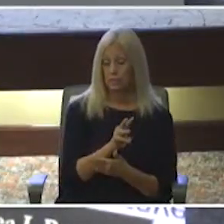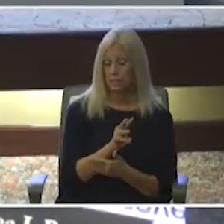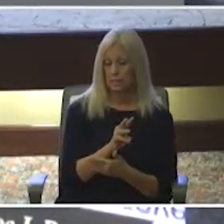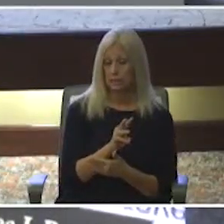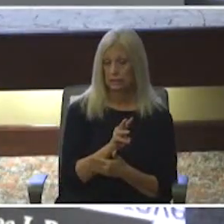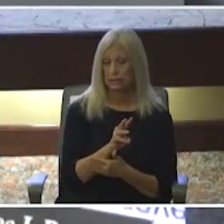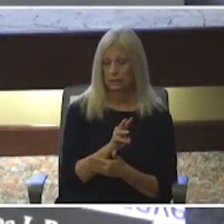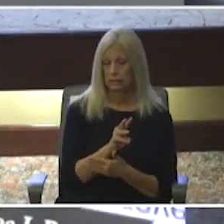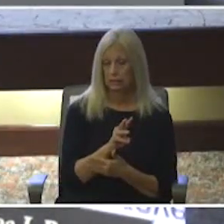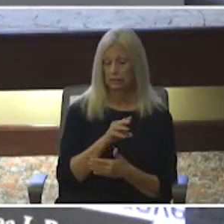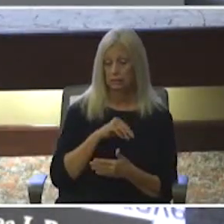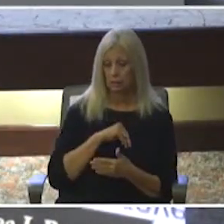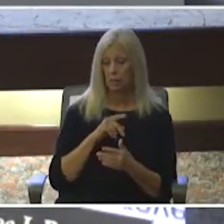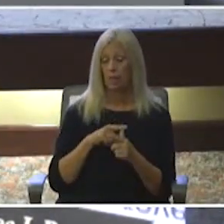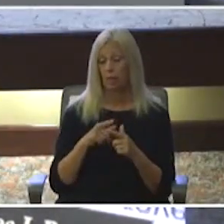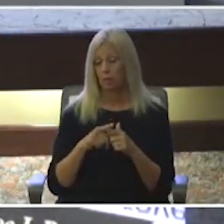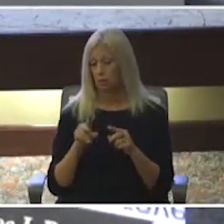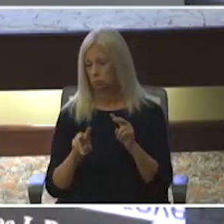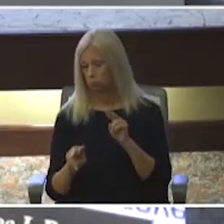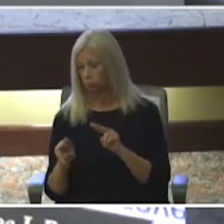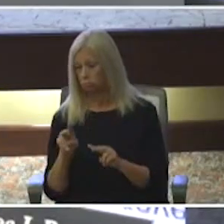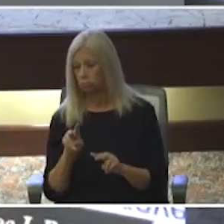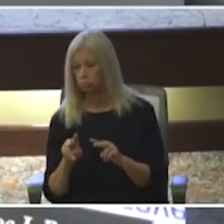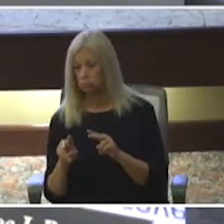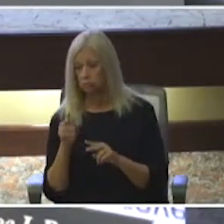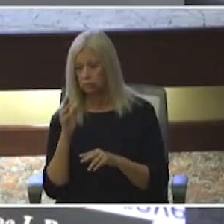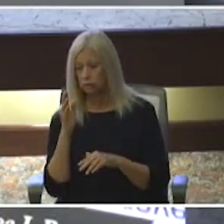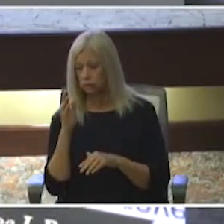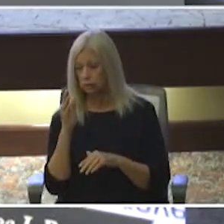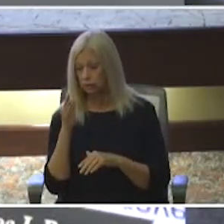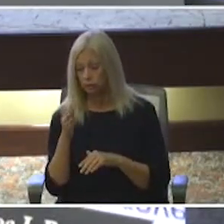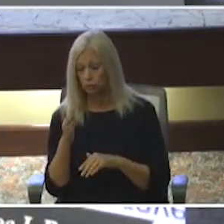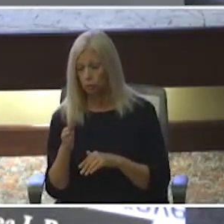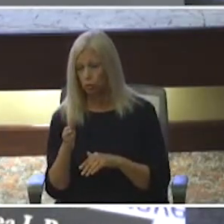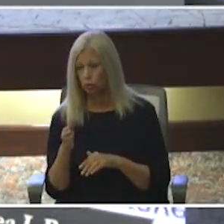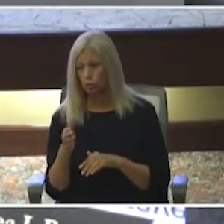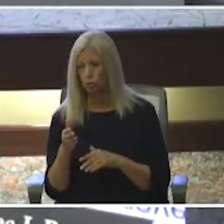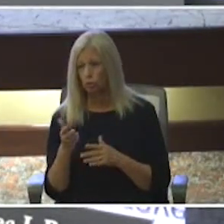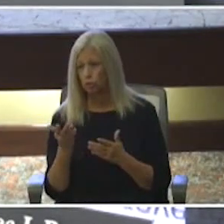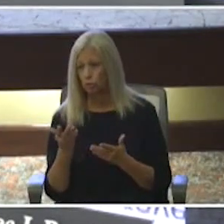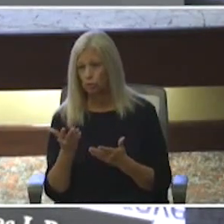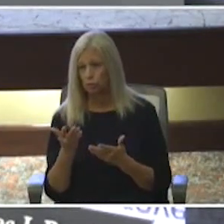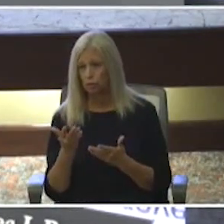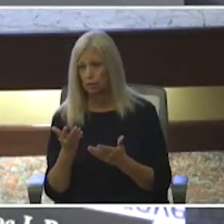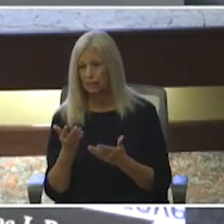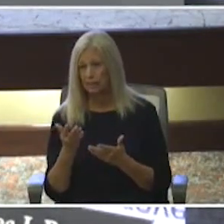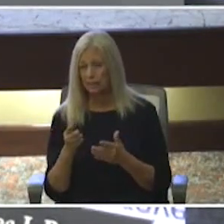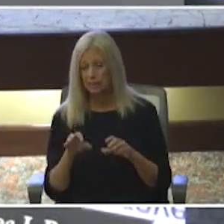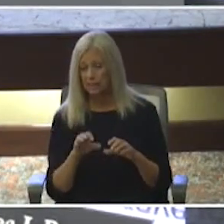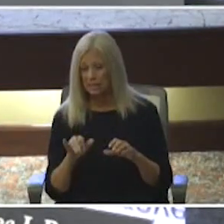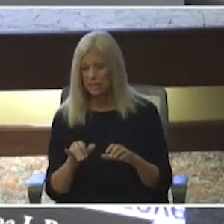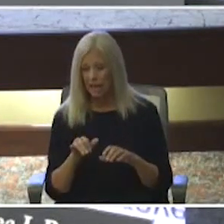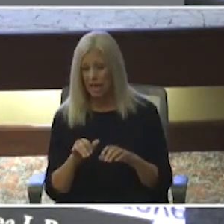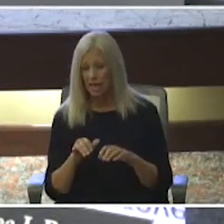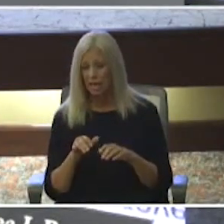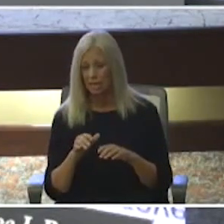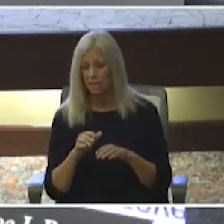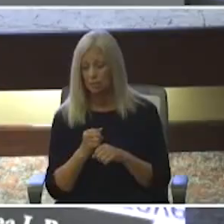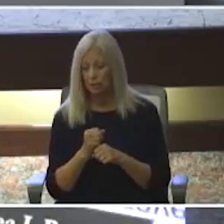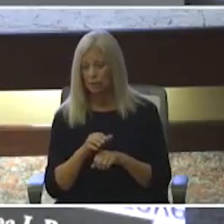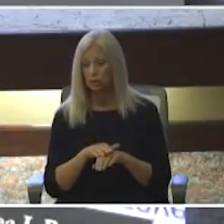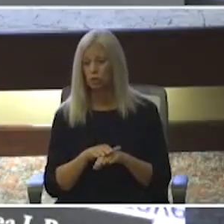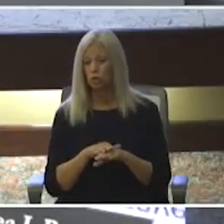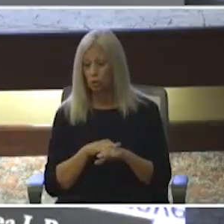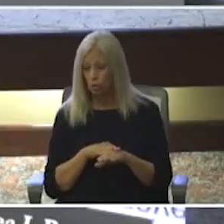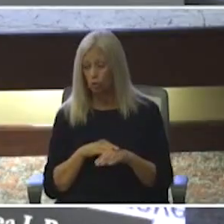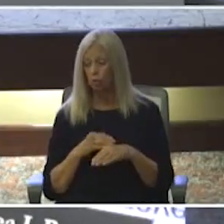about the 3 and what we can do on the engineering. Does that just slow it down if we have to wait 2 more No, weeks sir, till the I don't next think